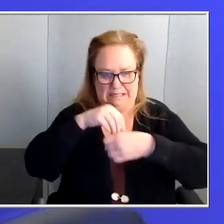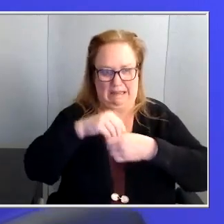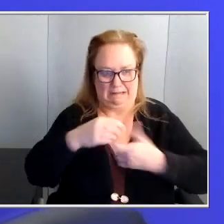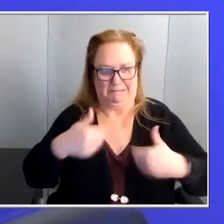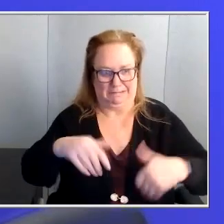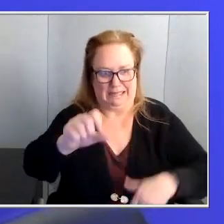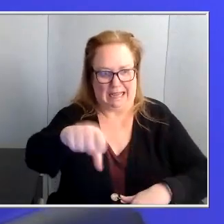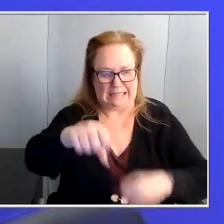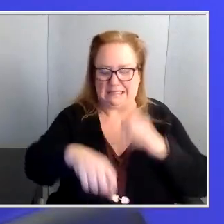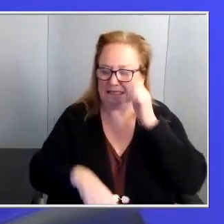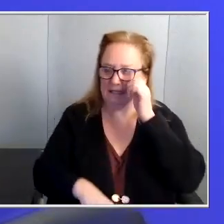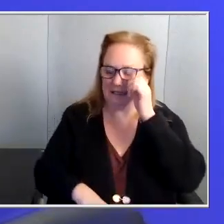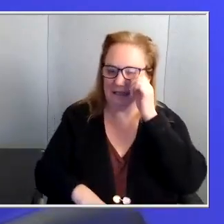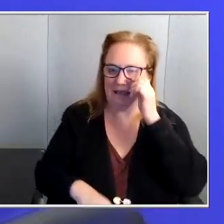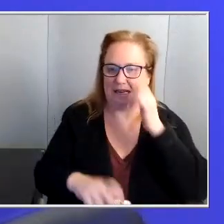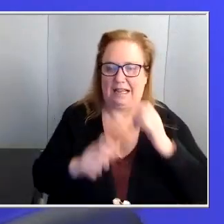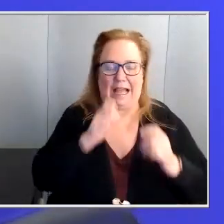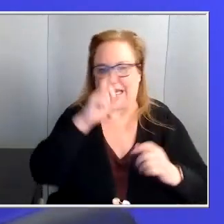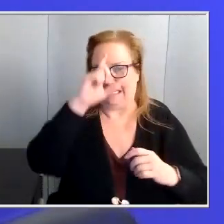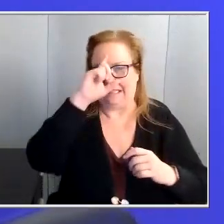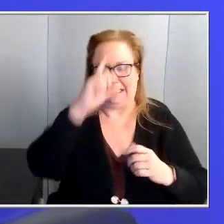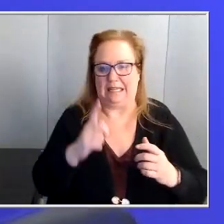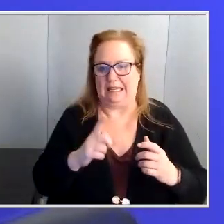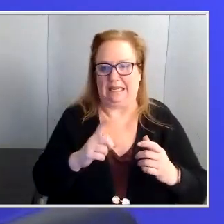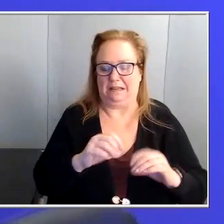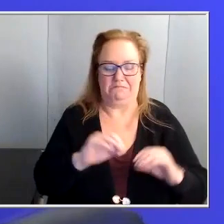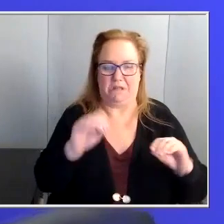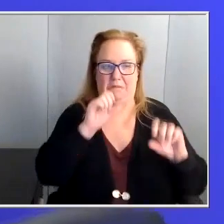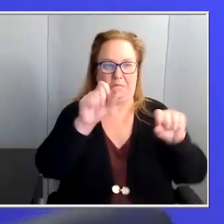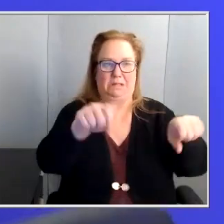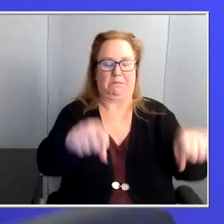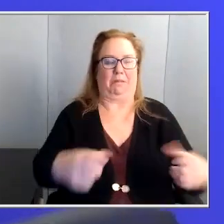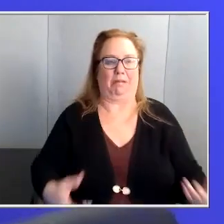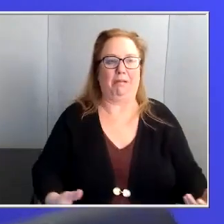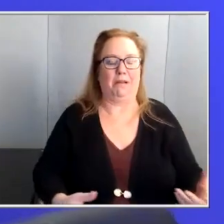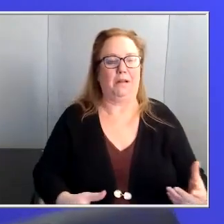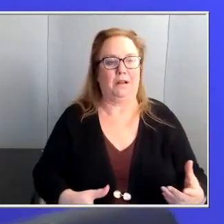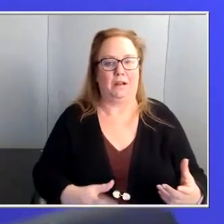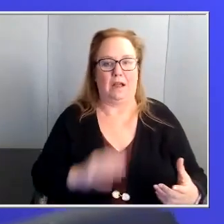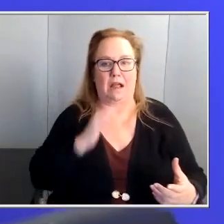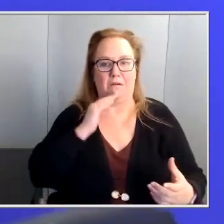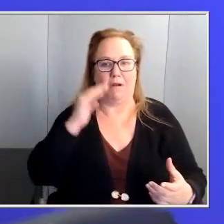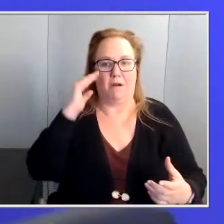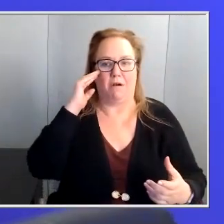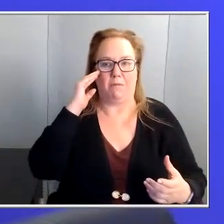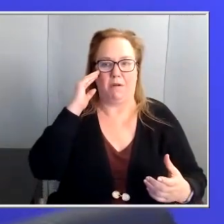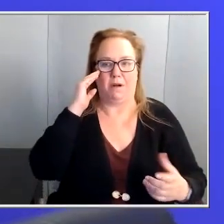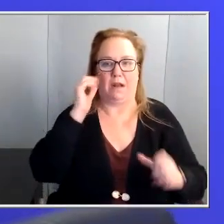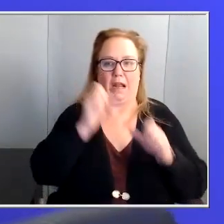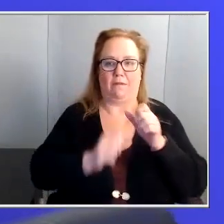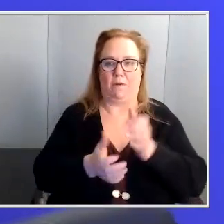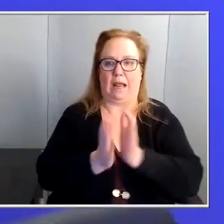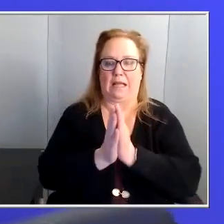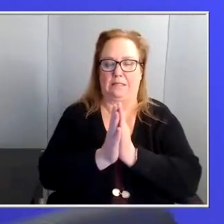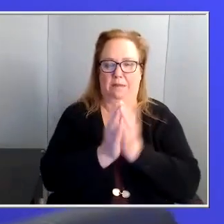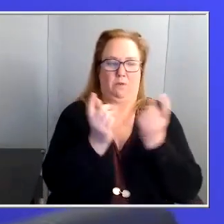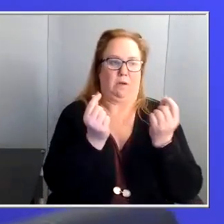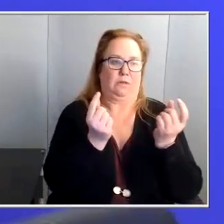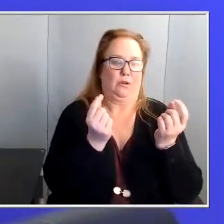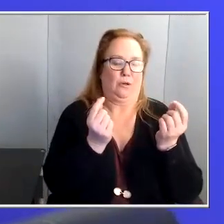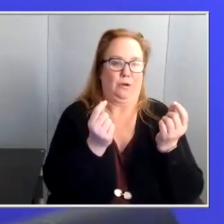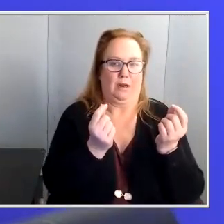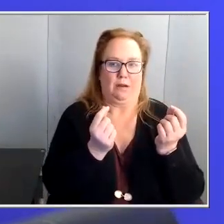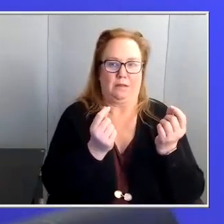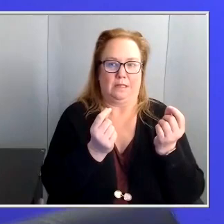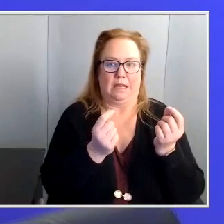didn't even think of it wasn't a possibility. Mm-hmm. I went home and everyone asked me what I was going to do, and I was like, oh, I'm